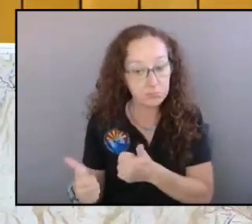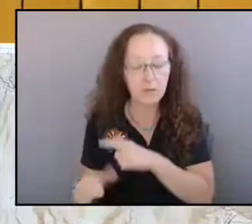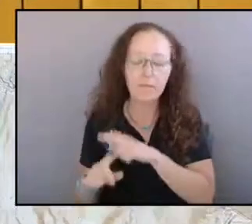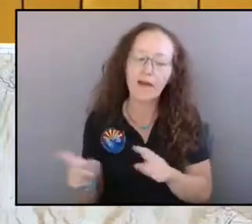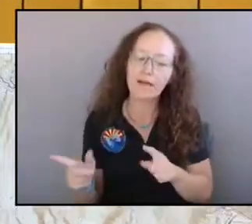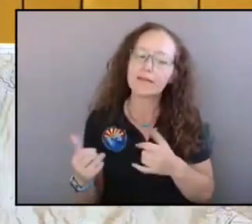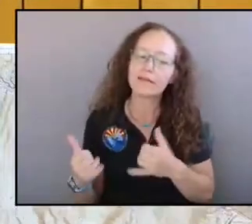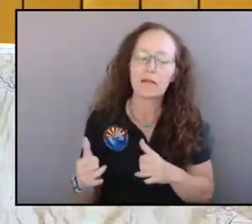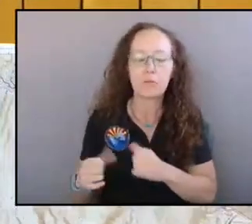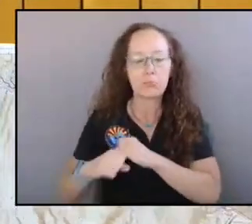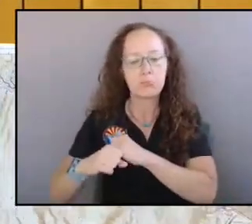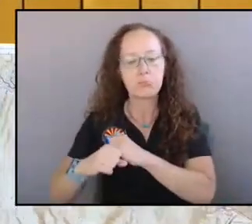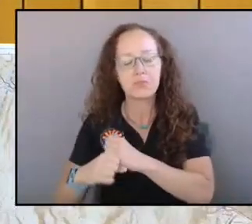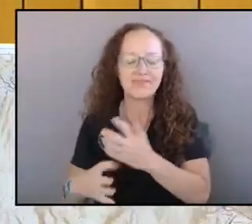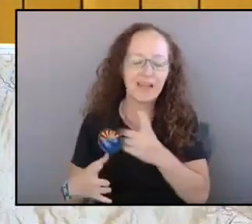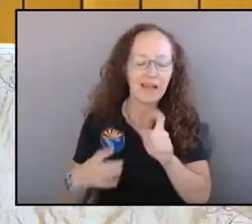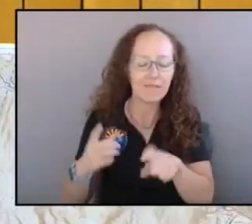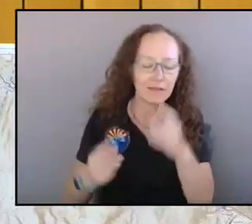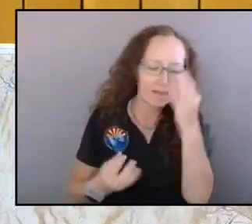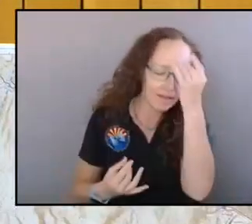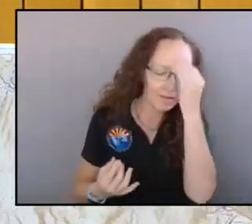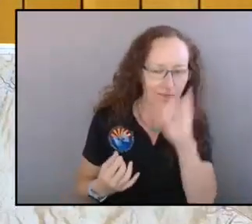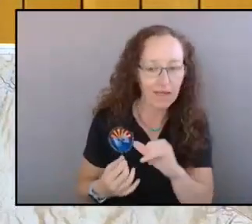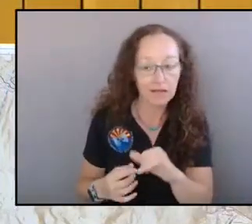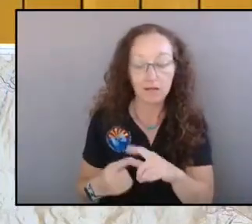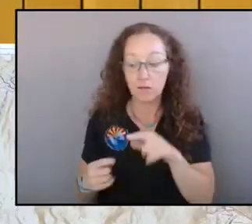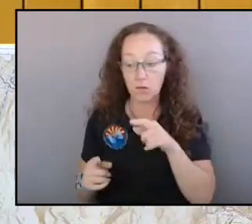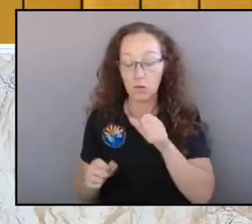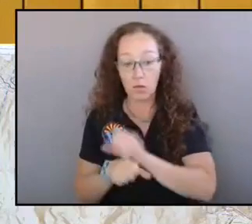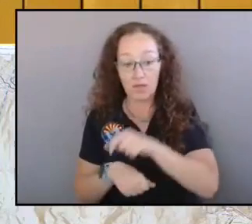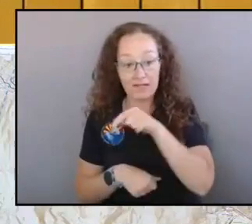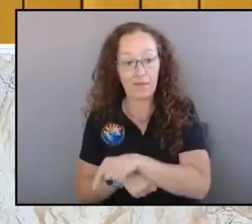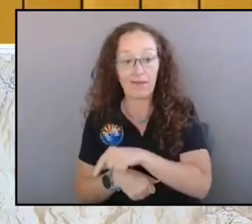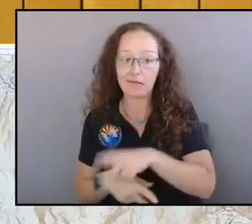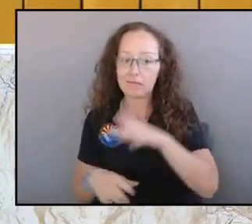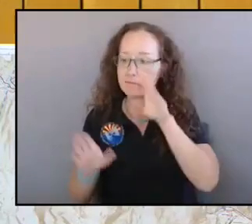pay attention down there, you know, as things develop, and